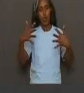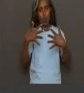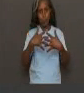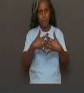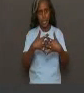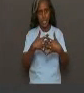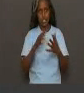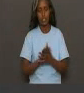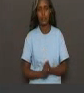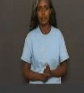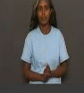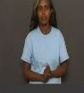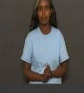combination.